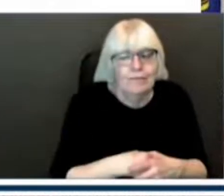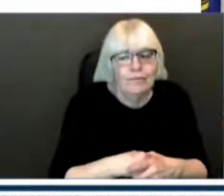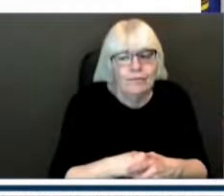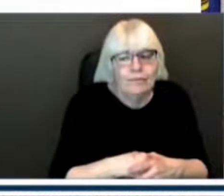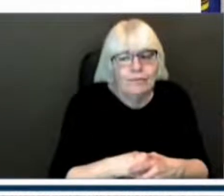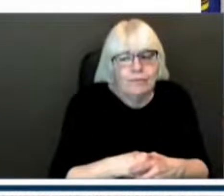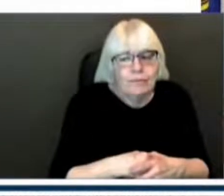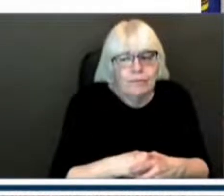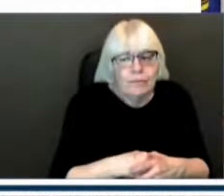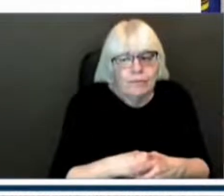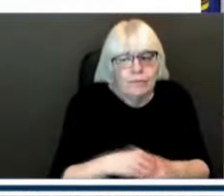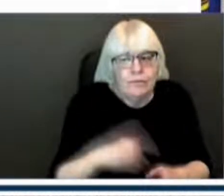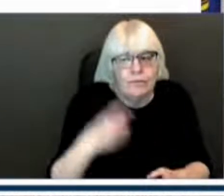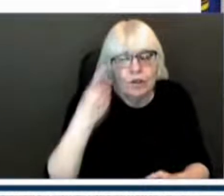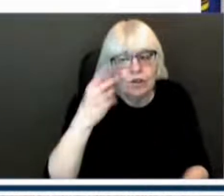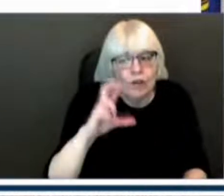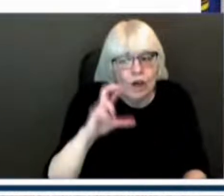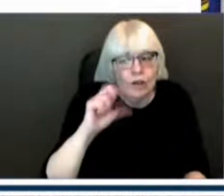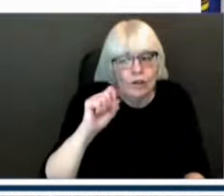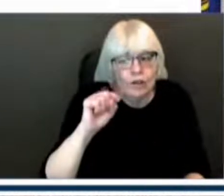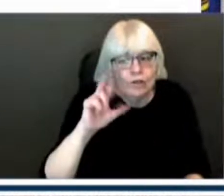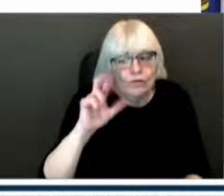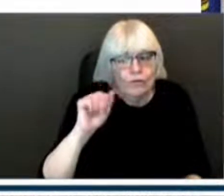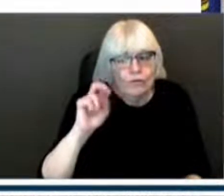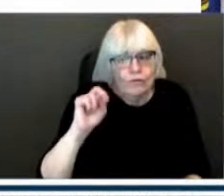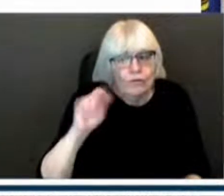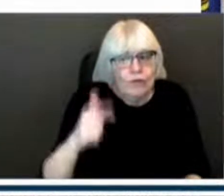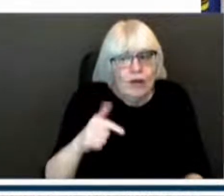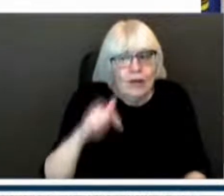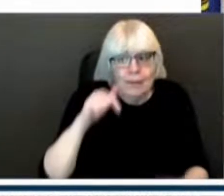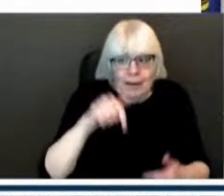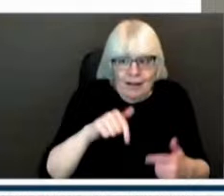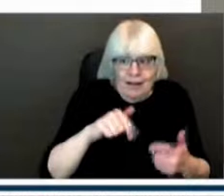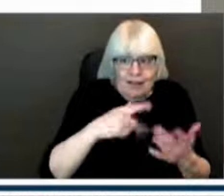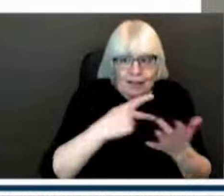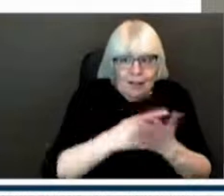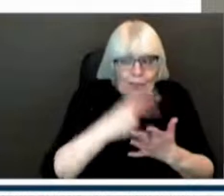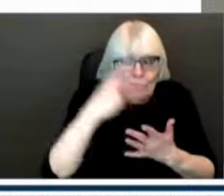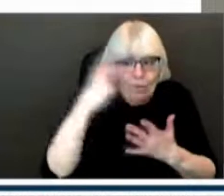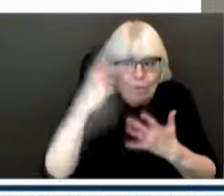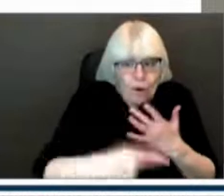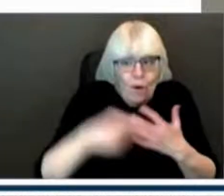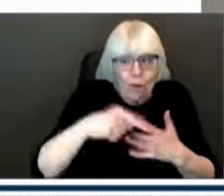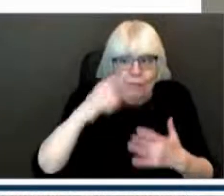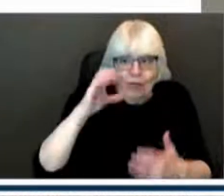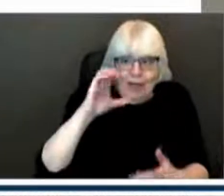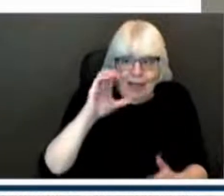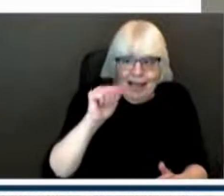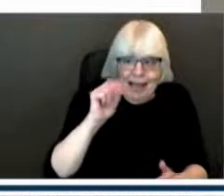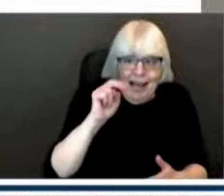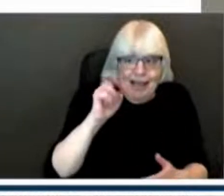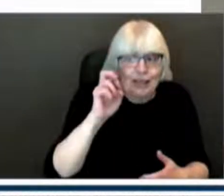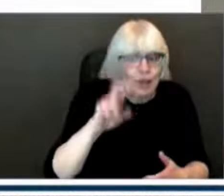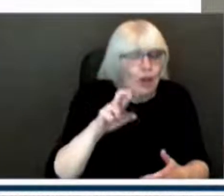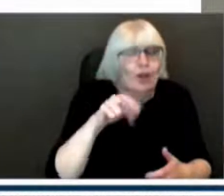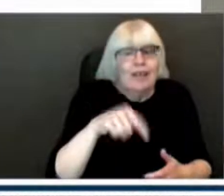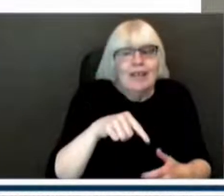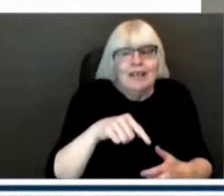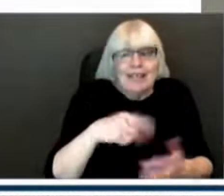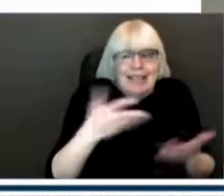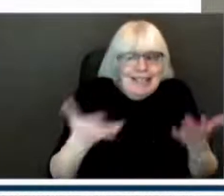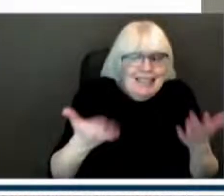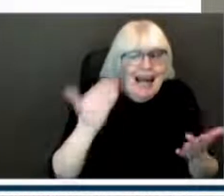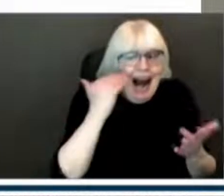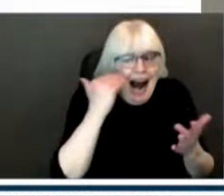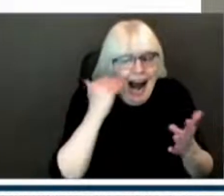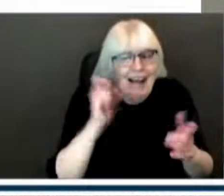kind of programs of care are certainly aware and are looking at some of those impacts and quantifying them and